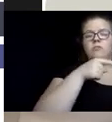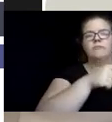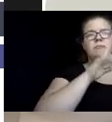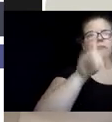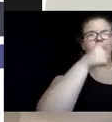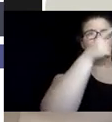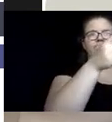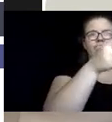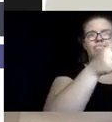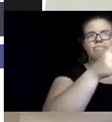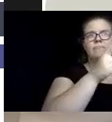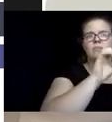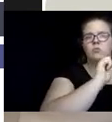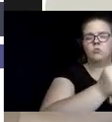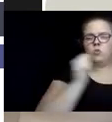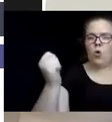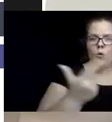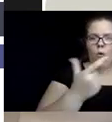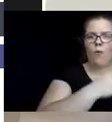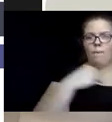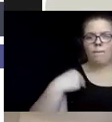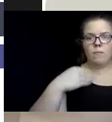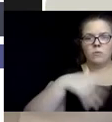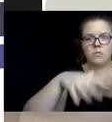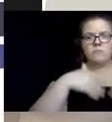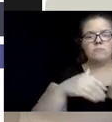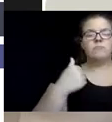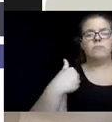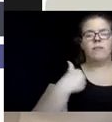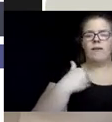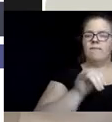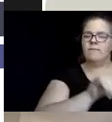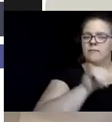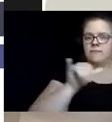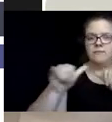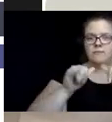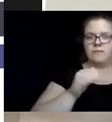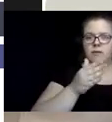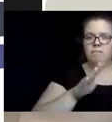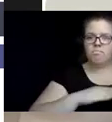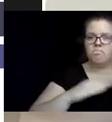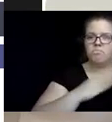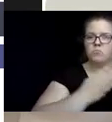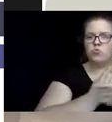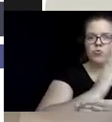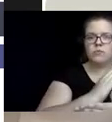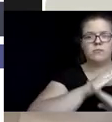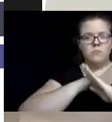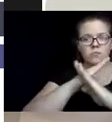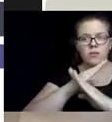condition in which all members of society have the same basic rights, protection,